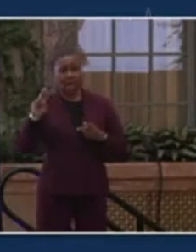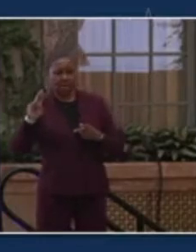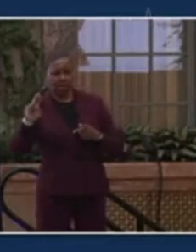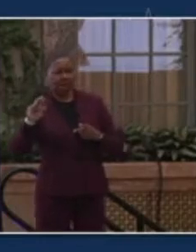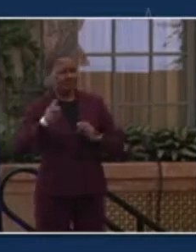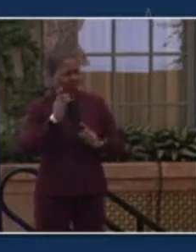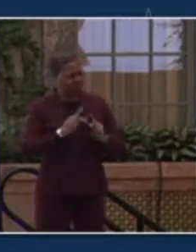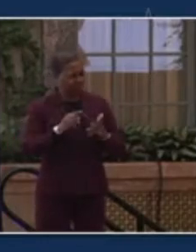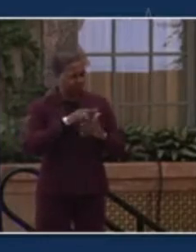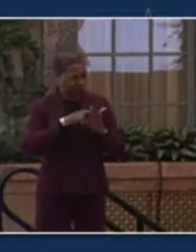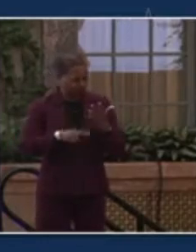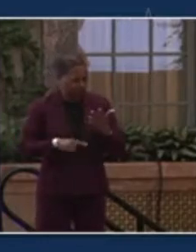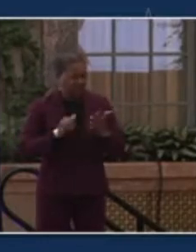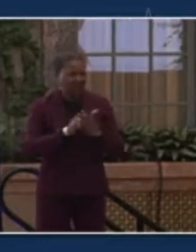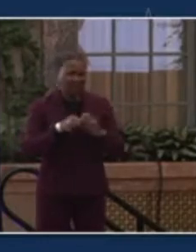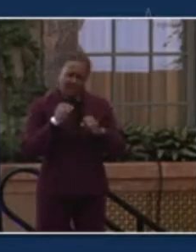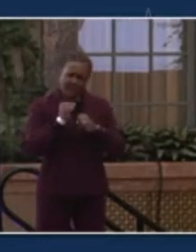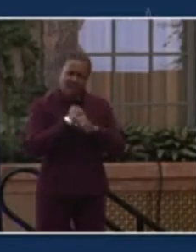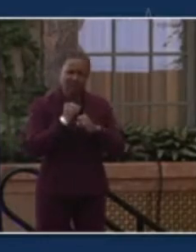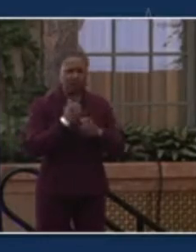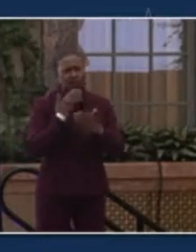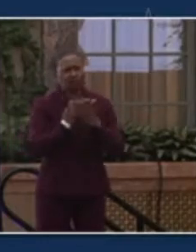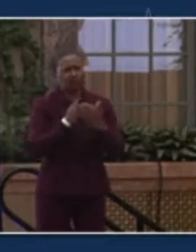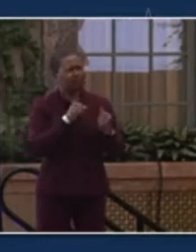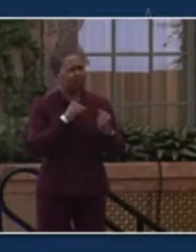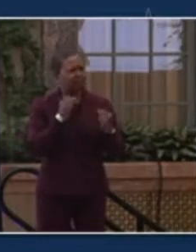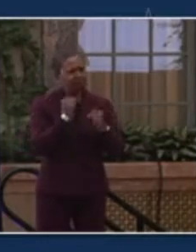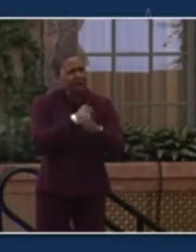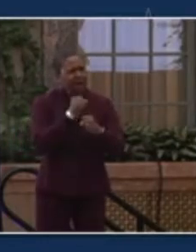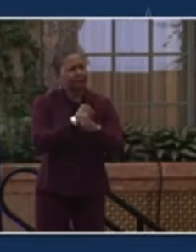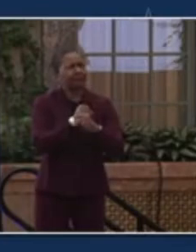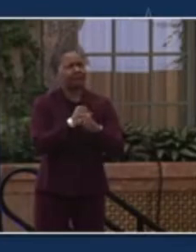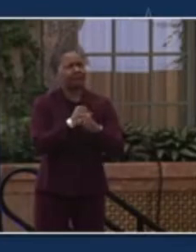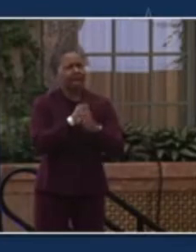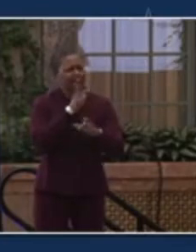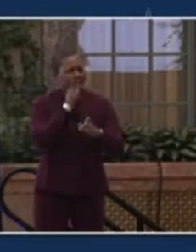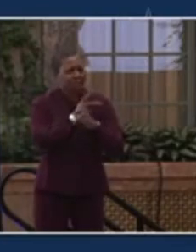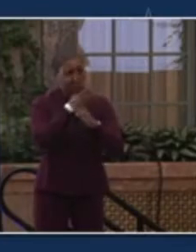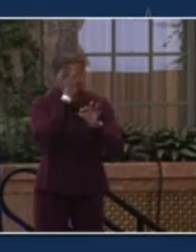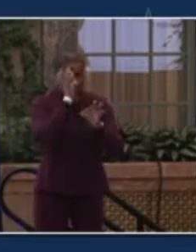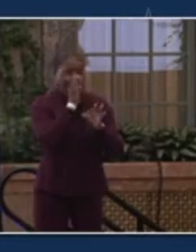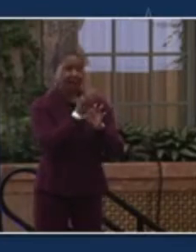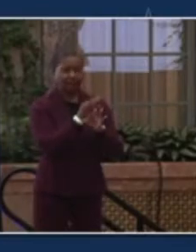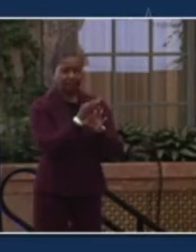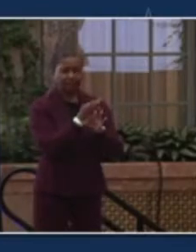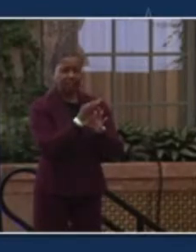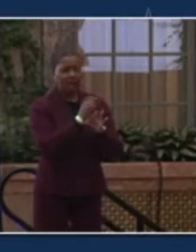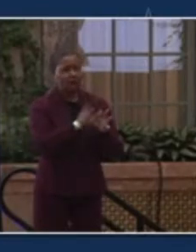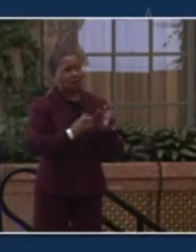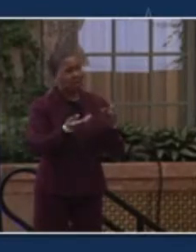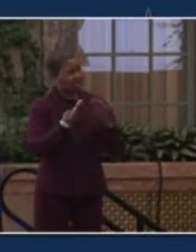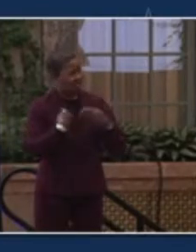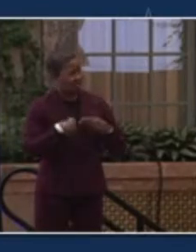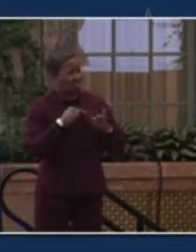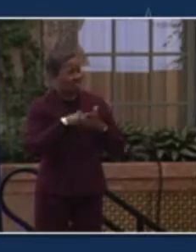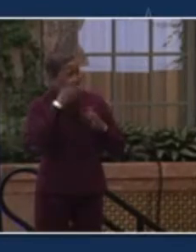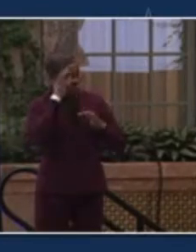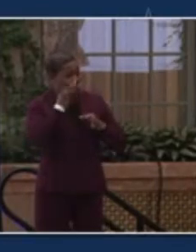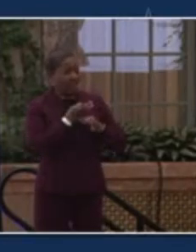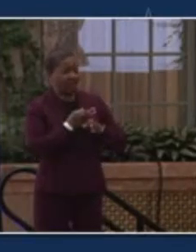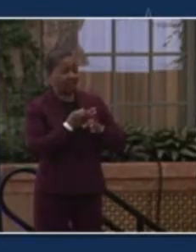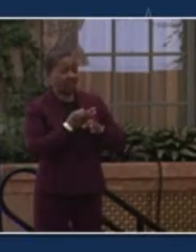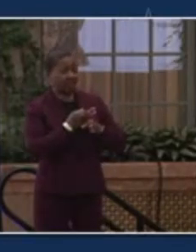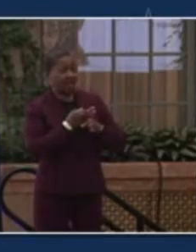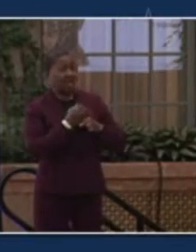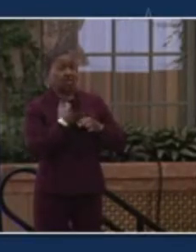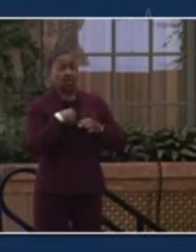others, Lord, that have fought the good fight and have kept the faith. Lord, give us this faith